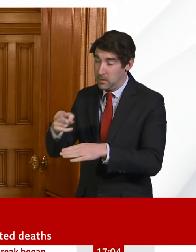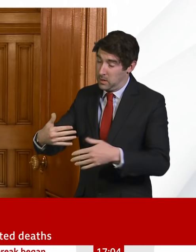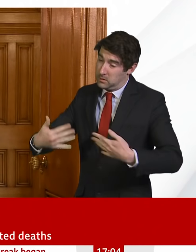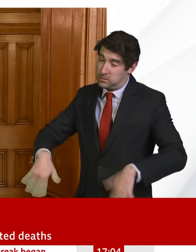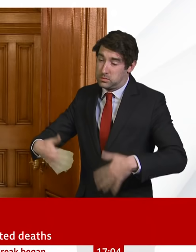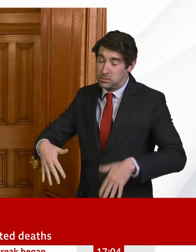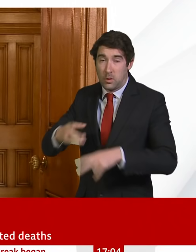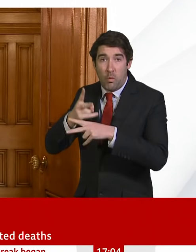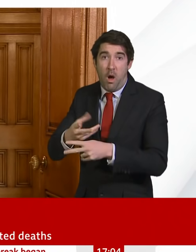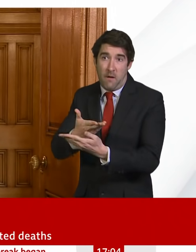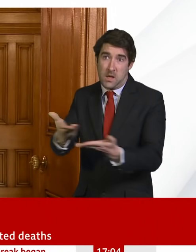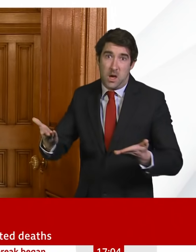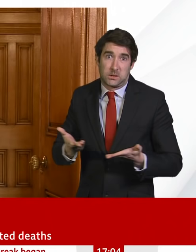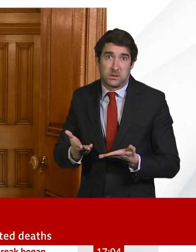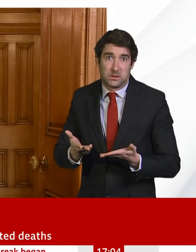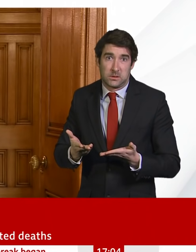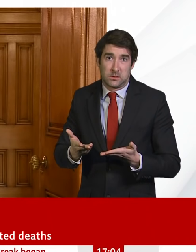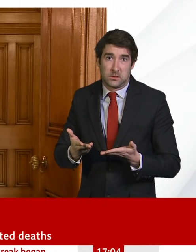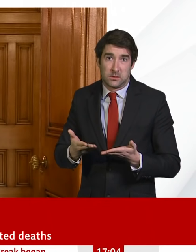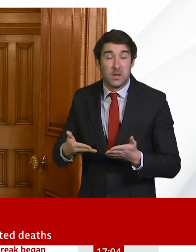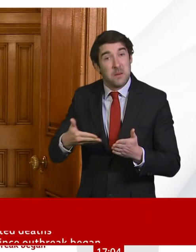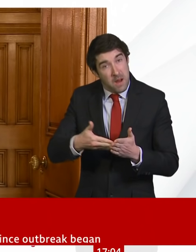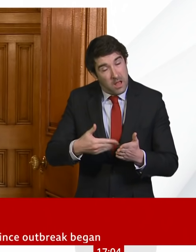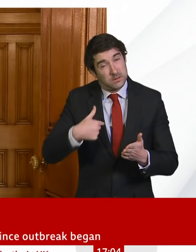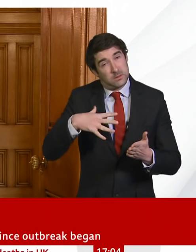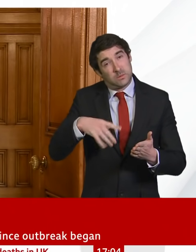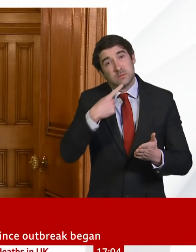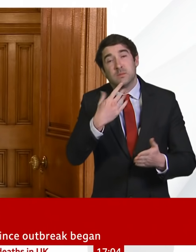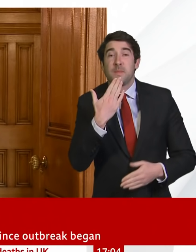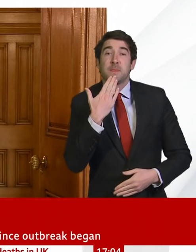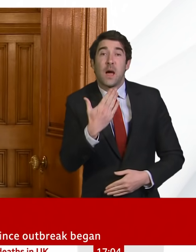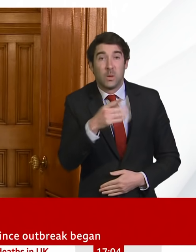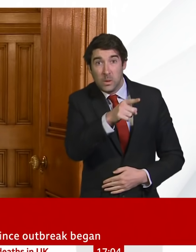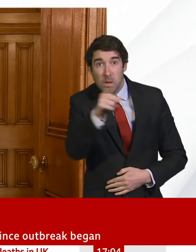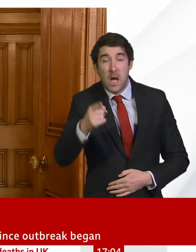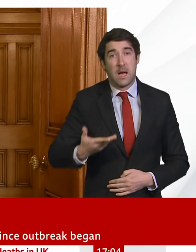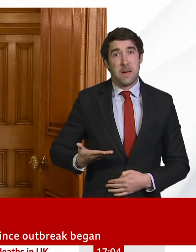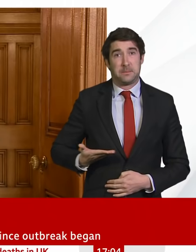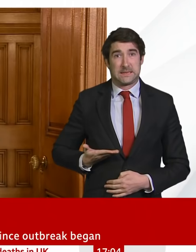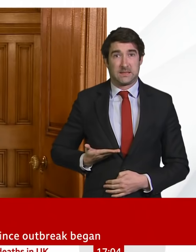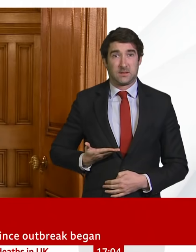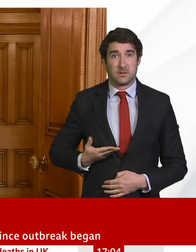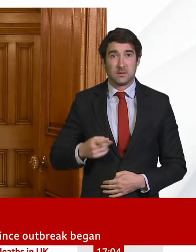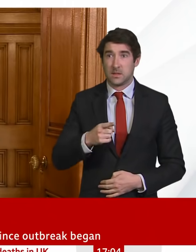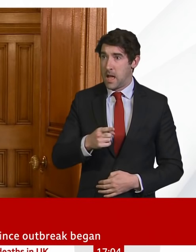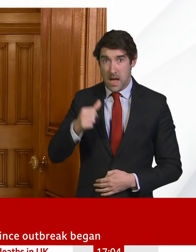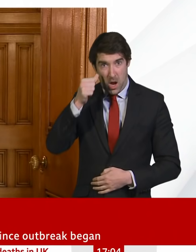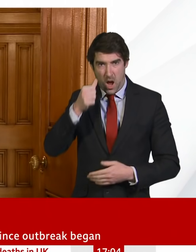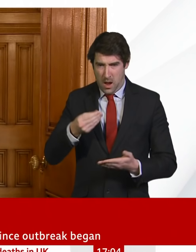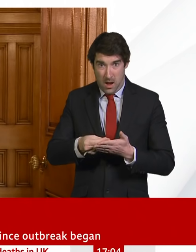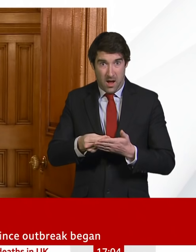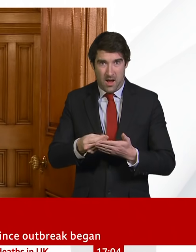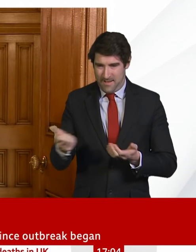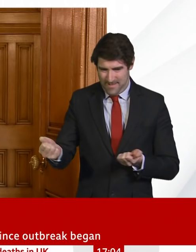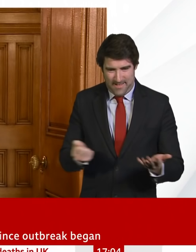thank businesses too. Through your support for your workers and your communities, and through your willingness to support our health service,